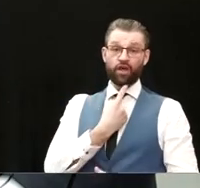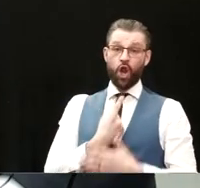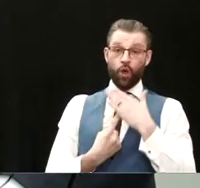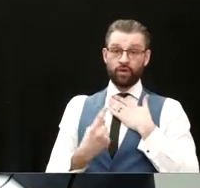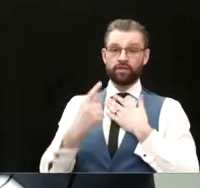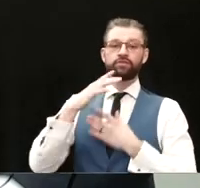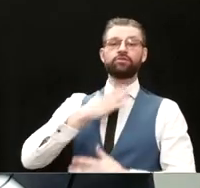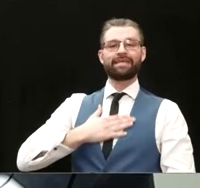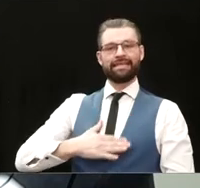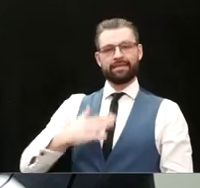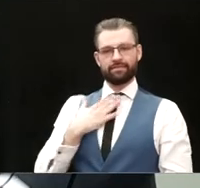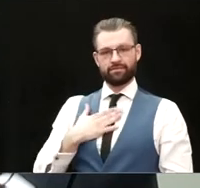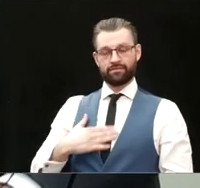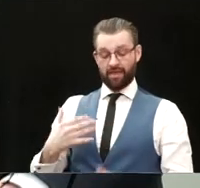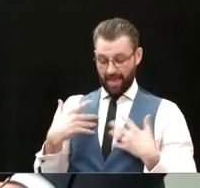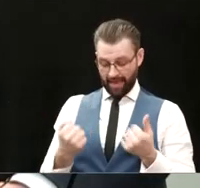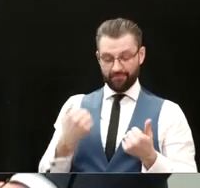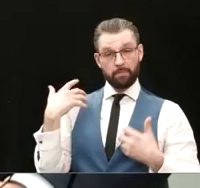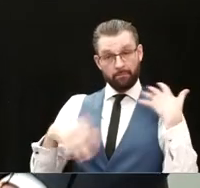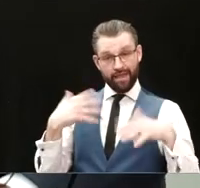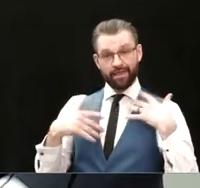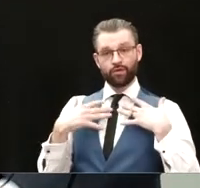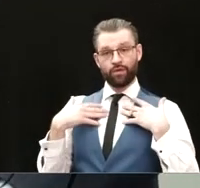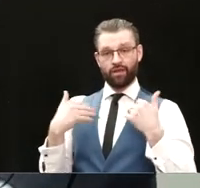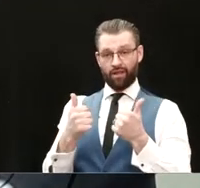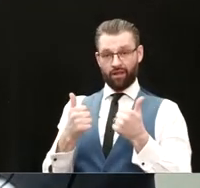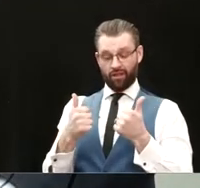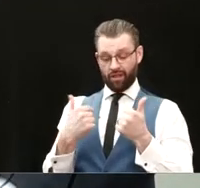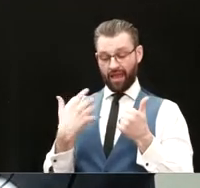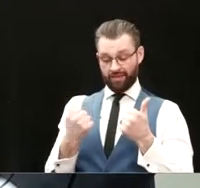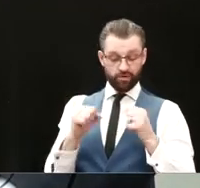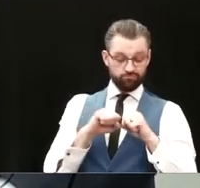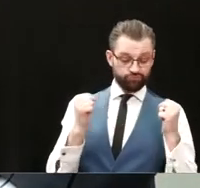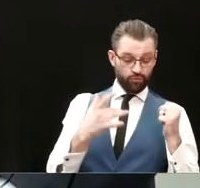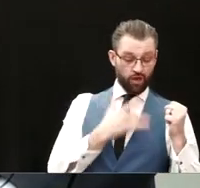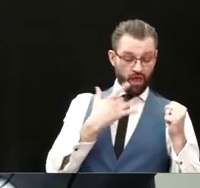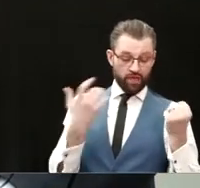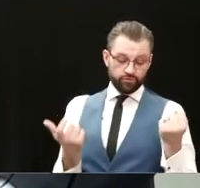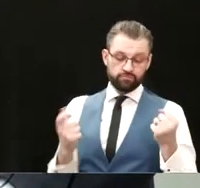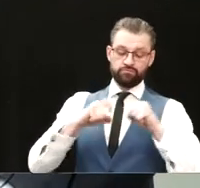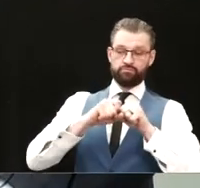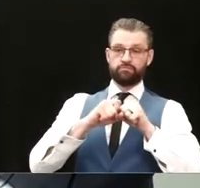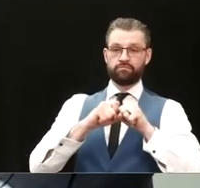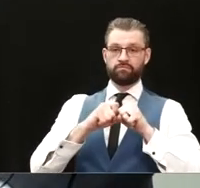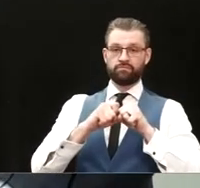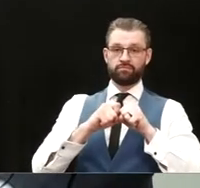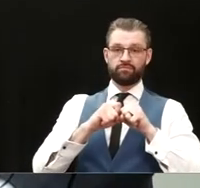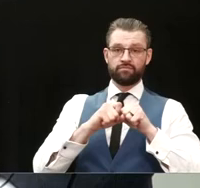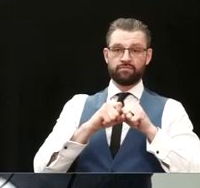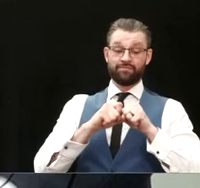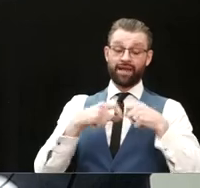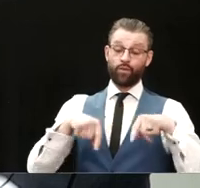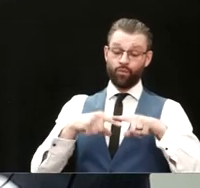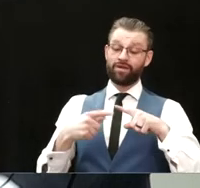to ease. We have pain to heal. We have broken lives to help mend. And we